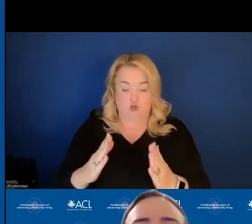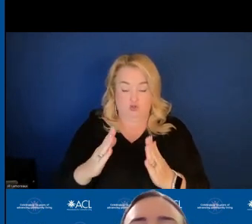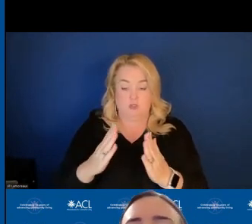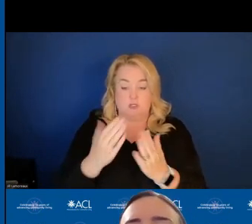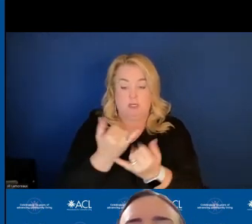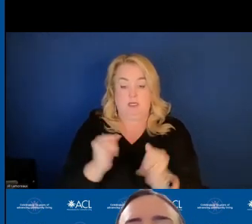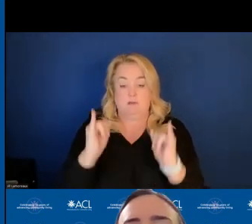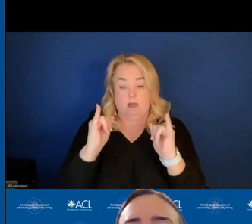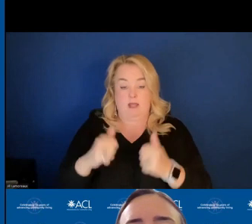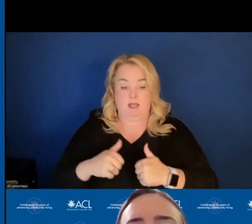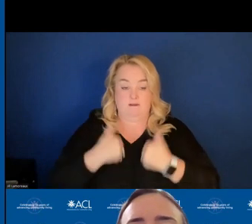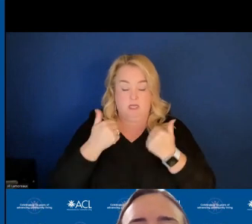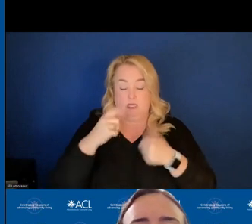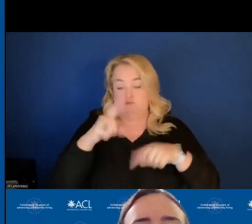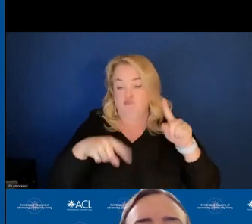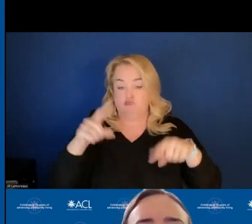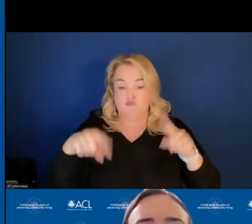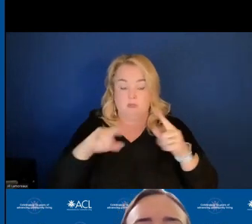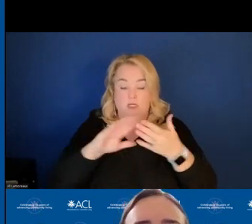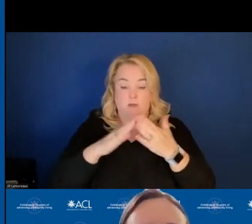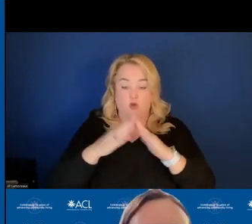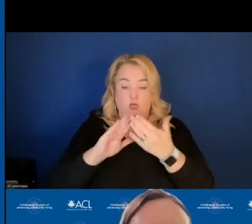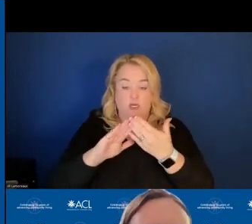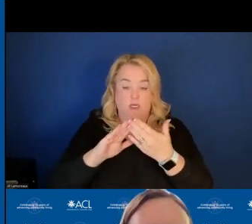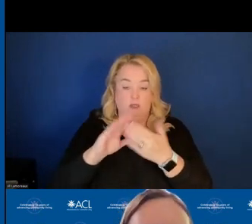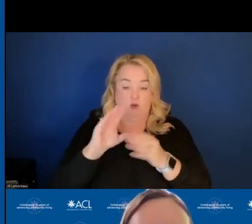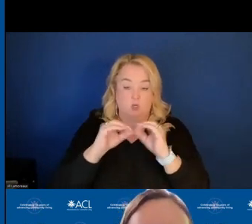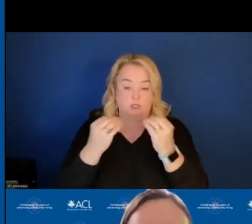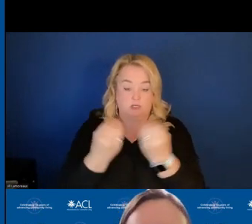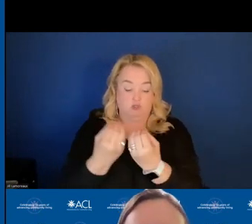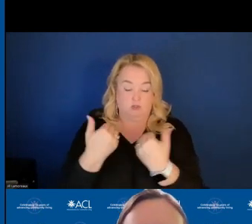living, and a variety of community-based organizations.